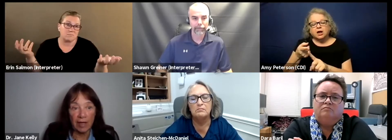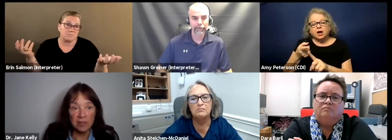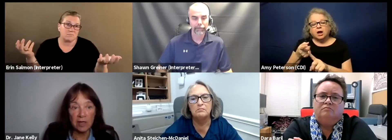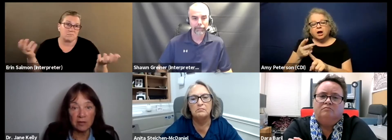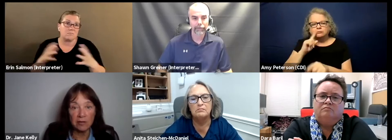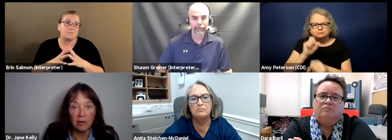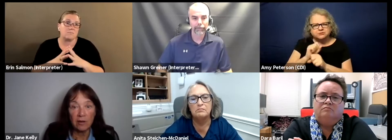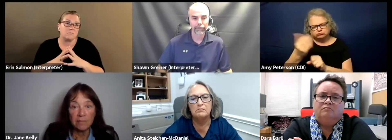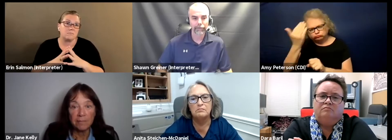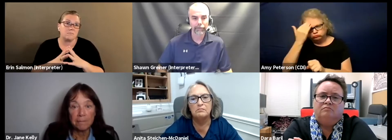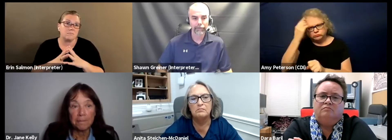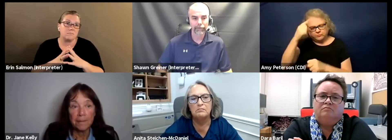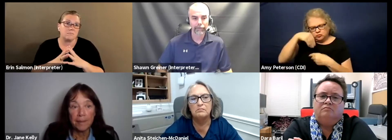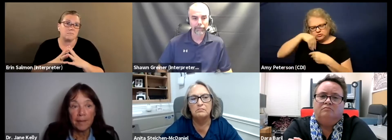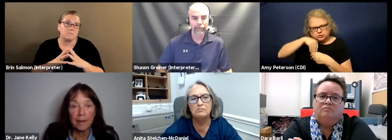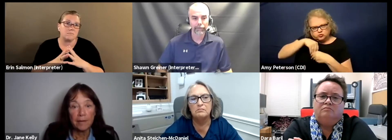get vaccinated.